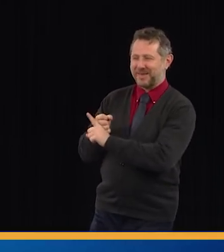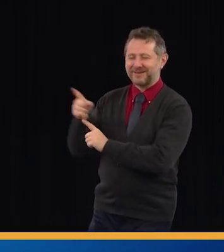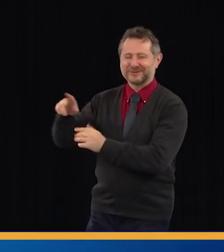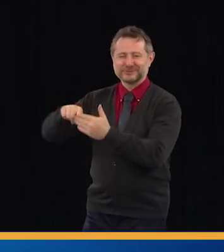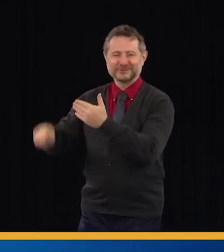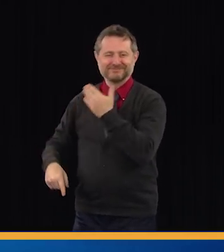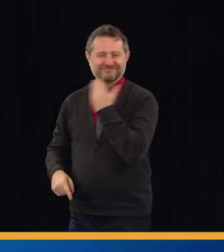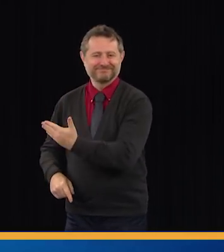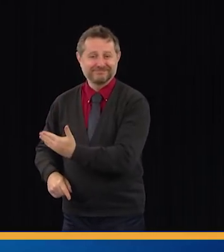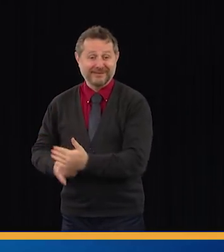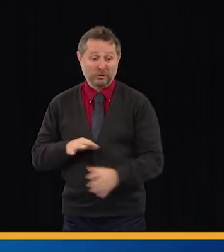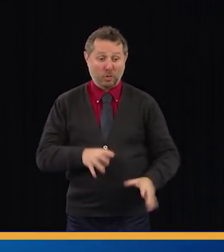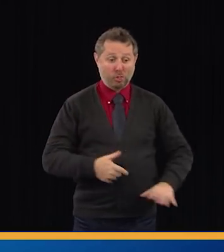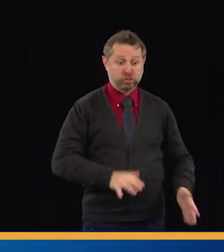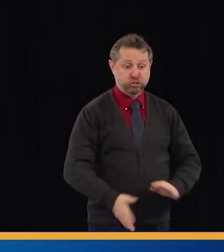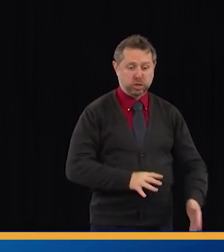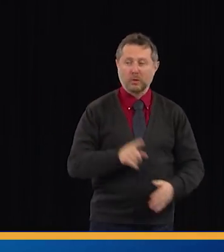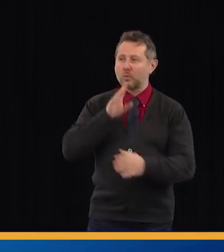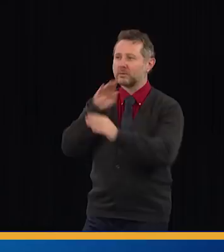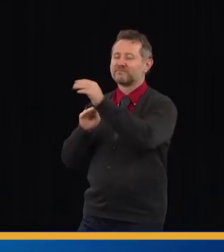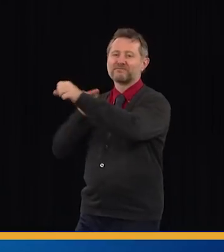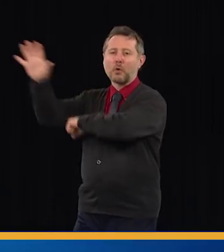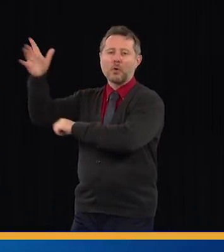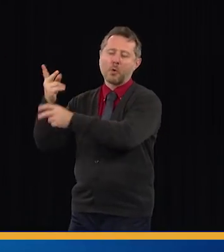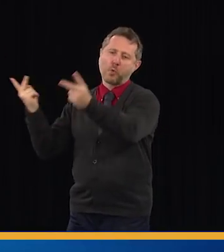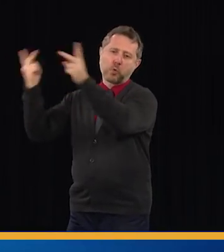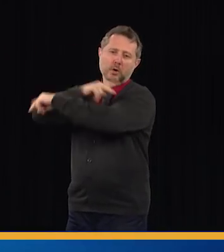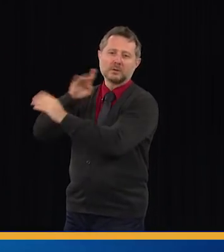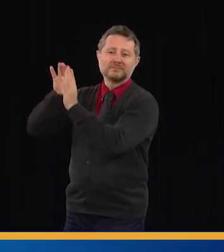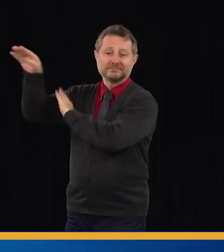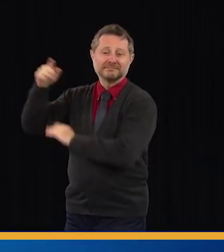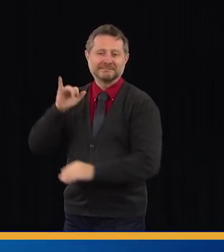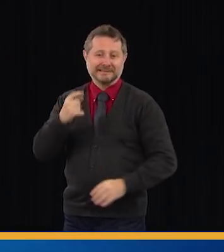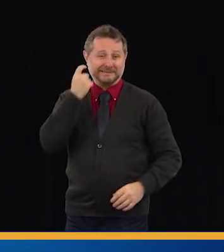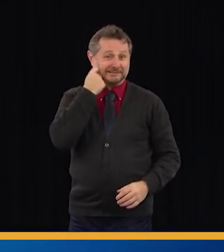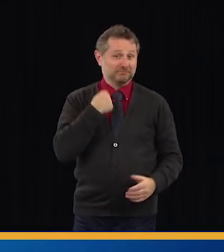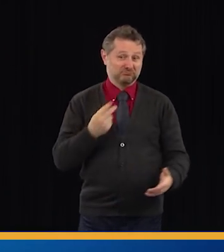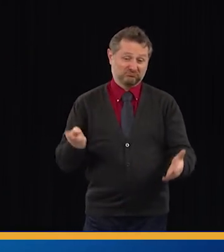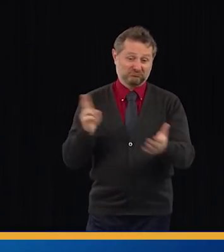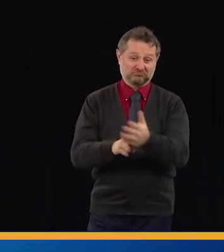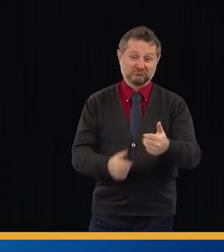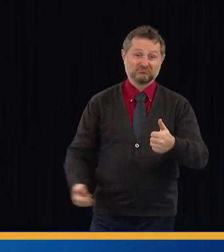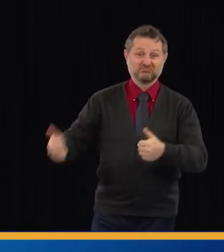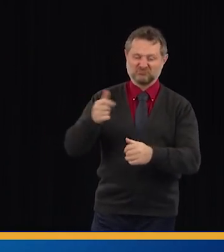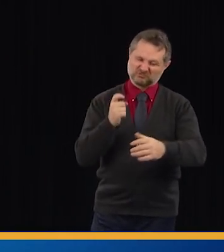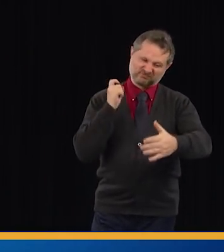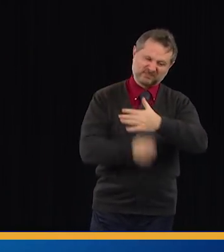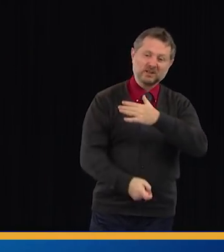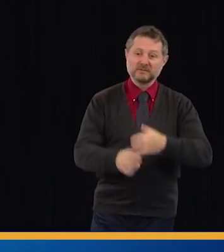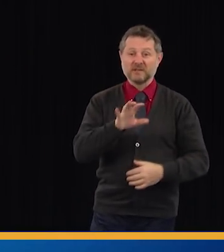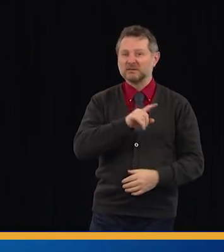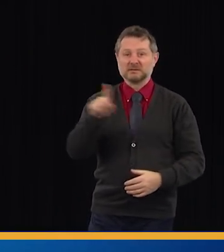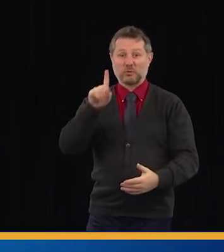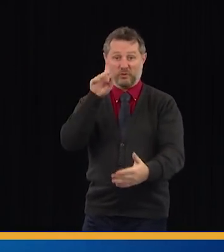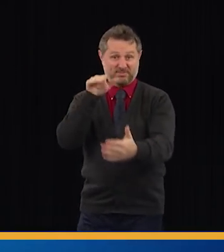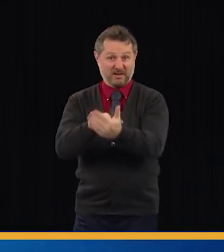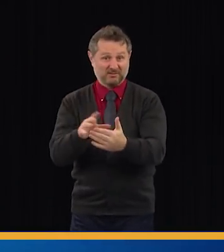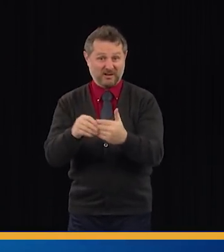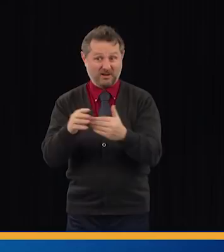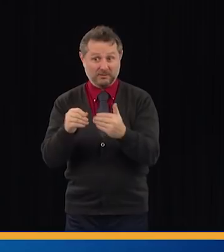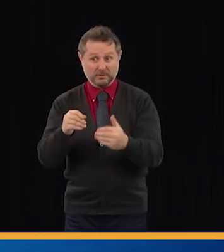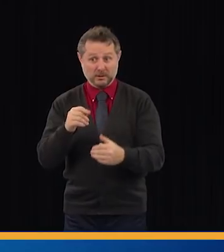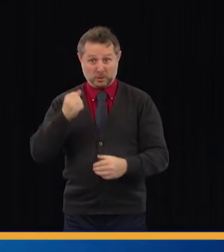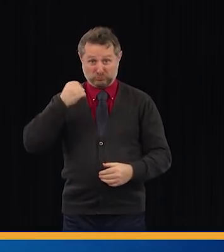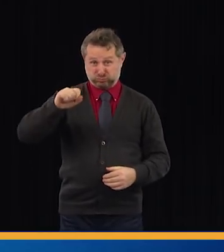see those numbers change. I just doubled the fine on disobeying the social distancing